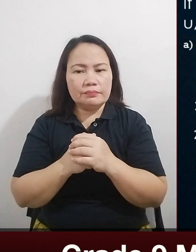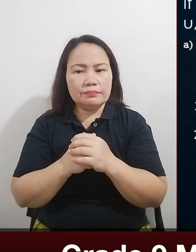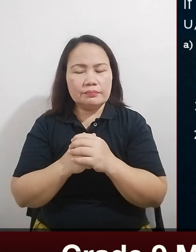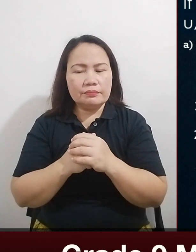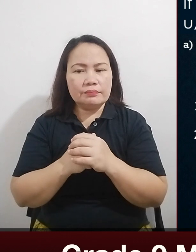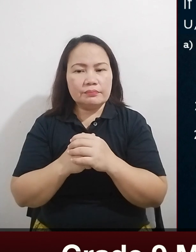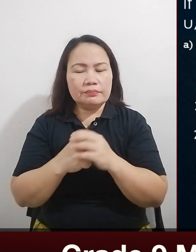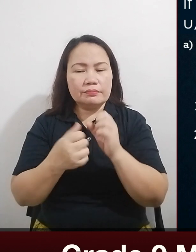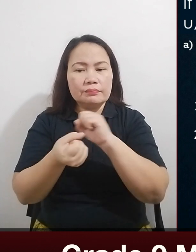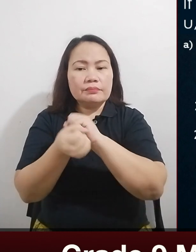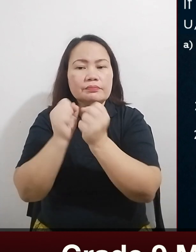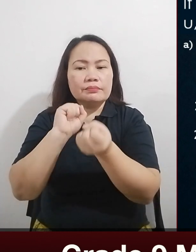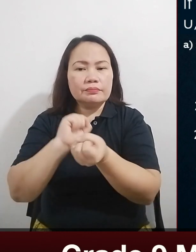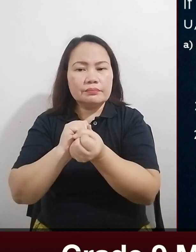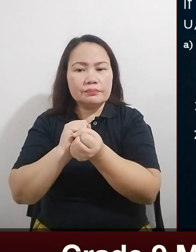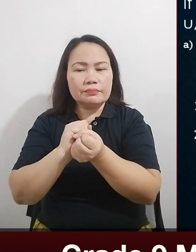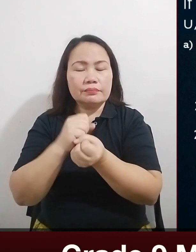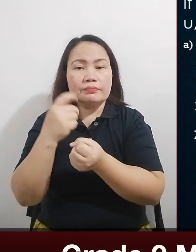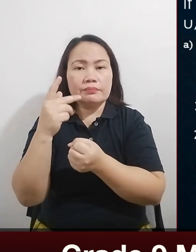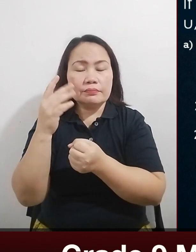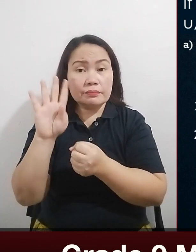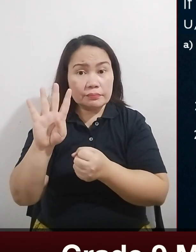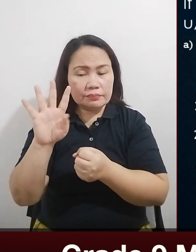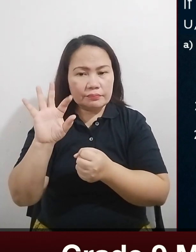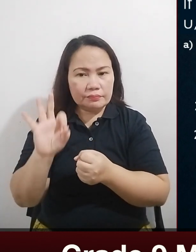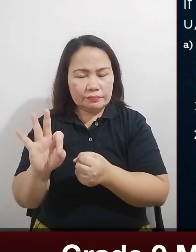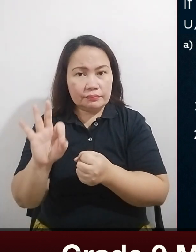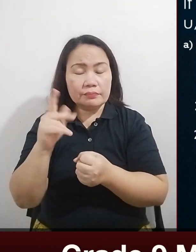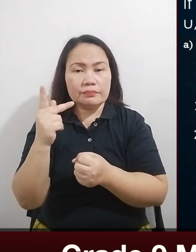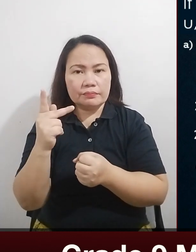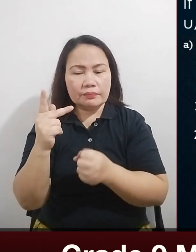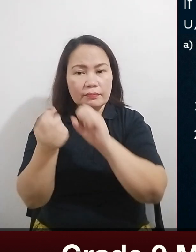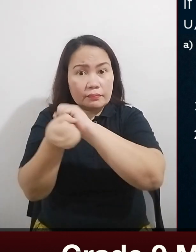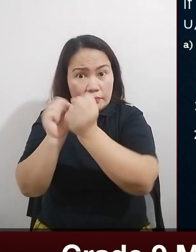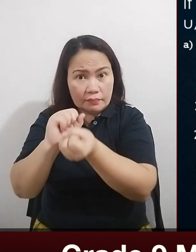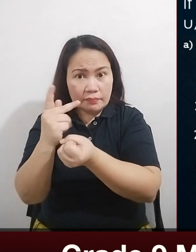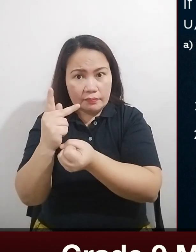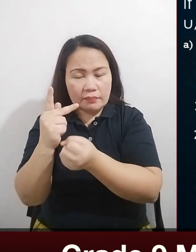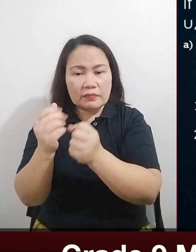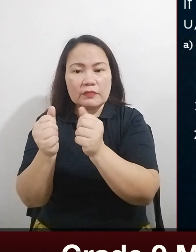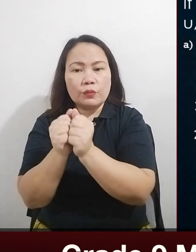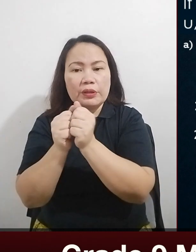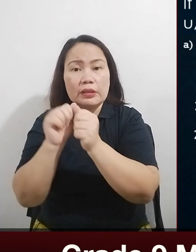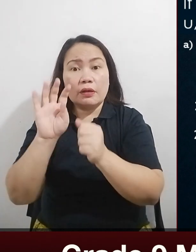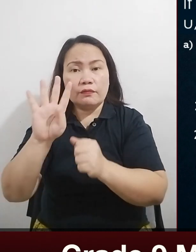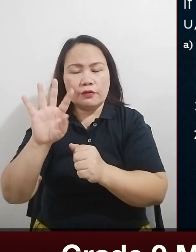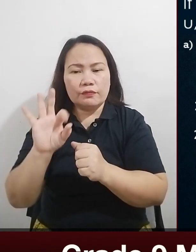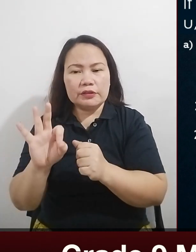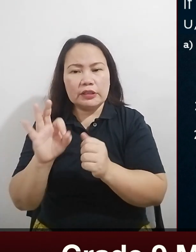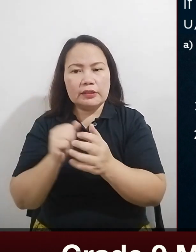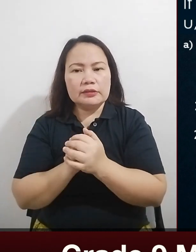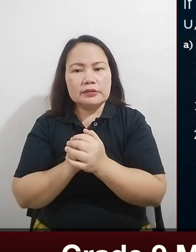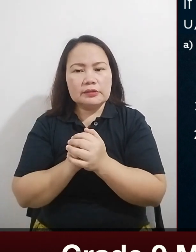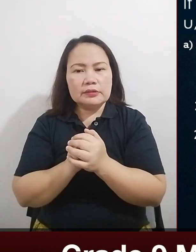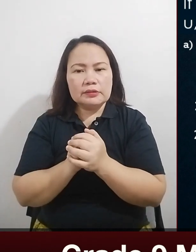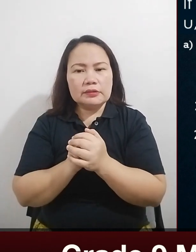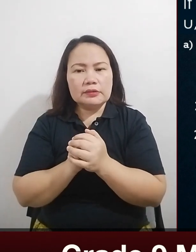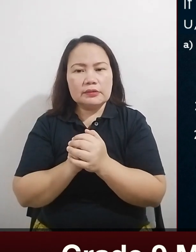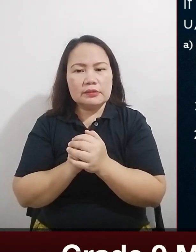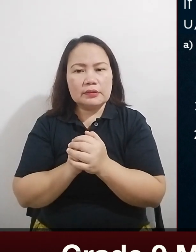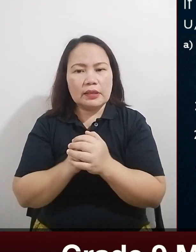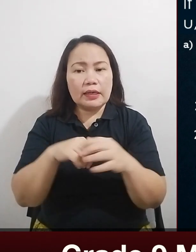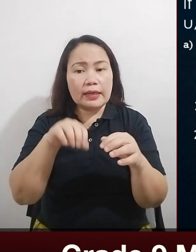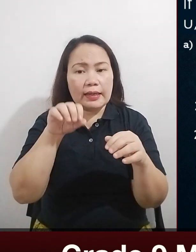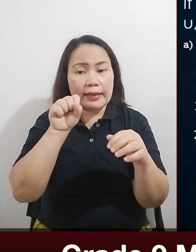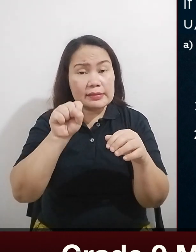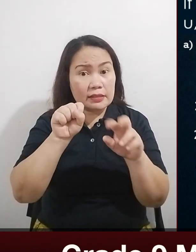of variation. Papalitan lang ng 4 over 9 yung k natin. And then, yung s natin is 27, then